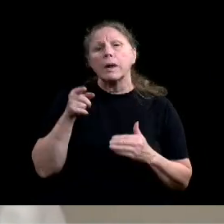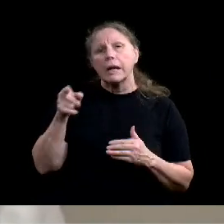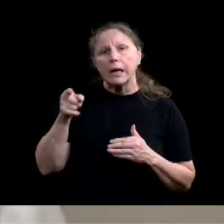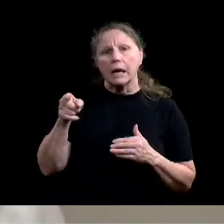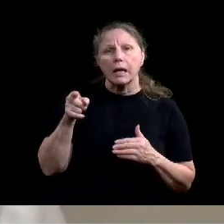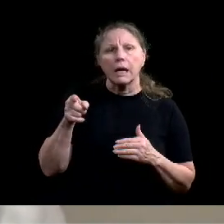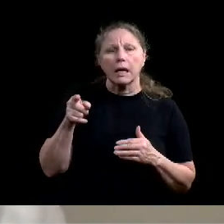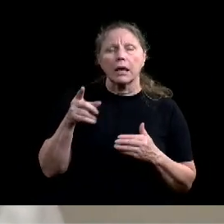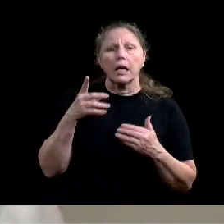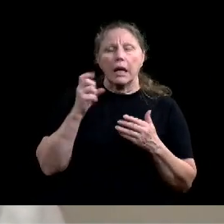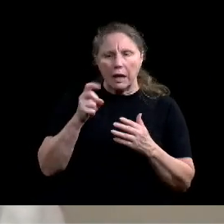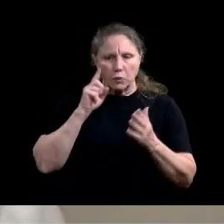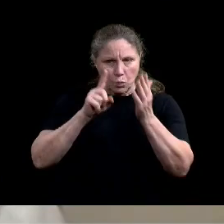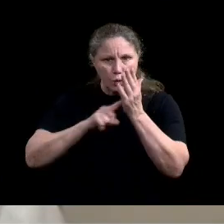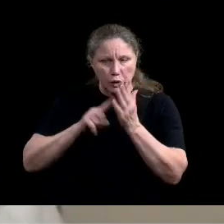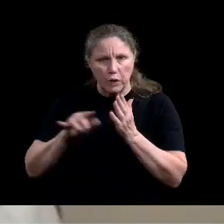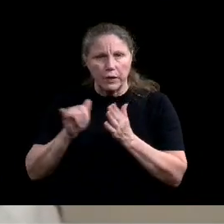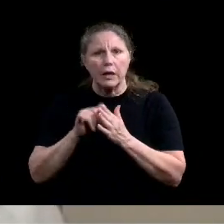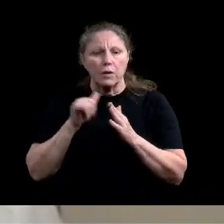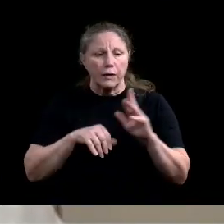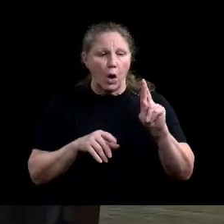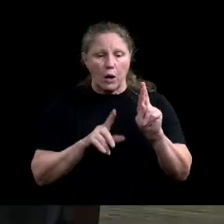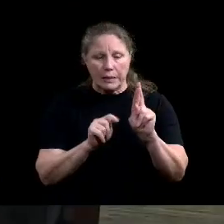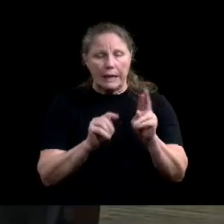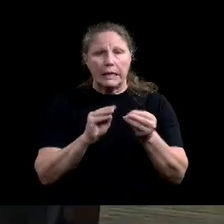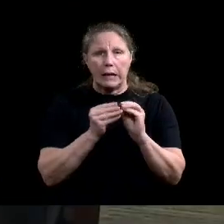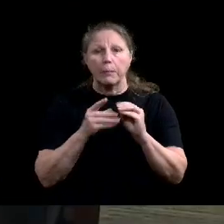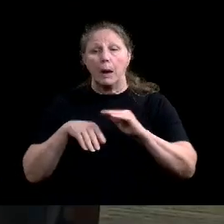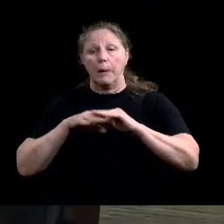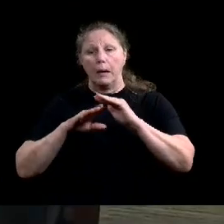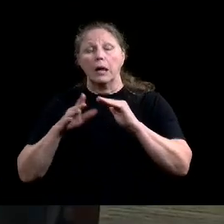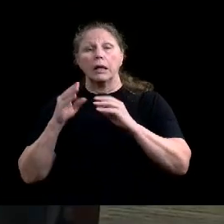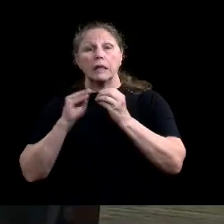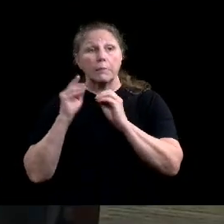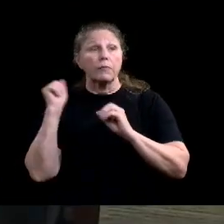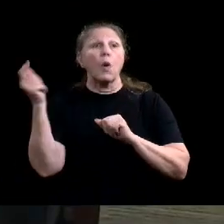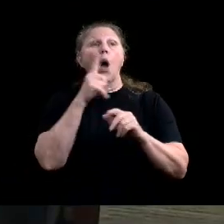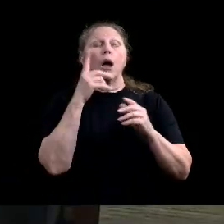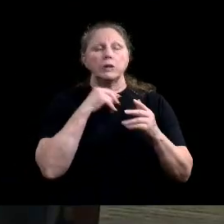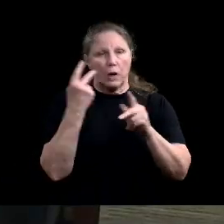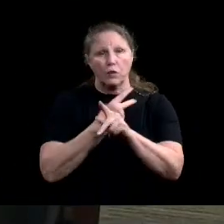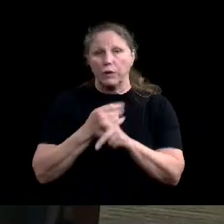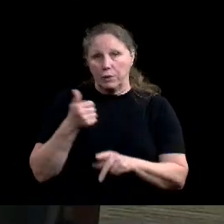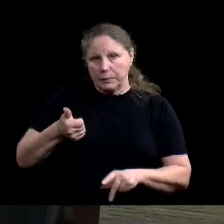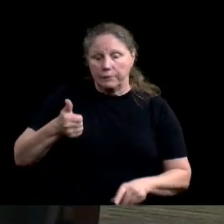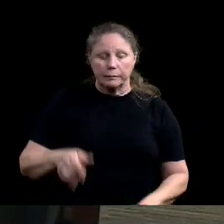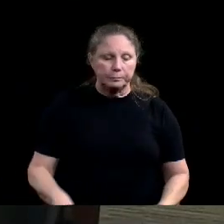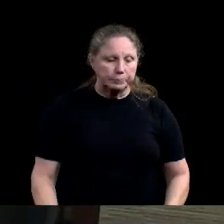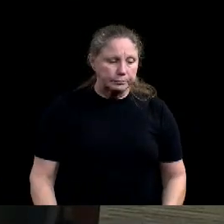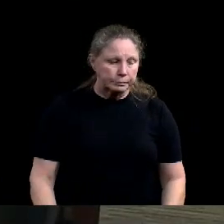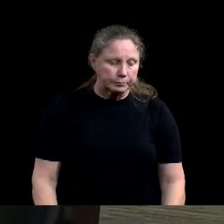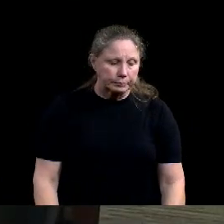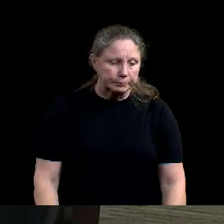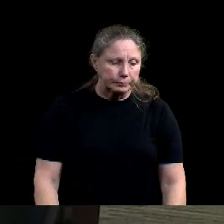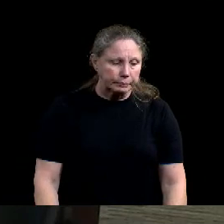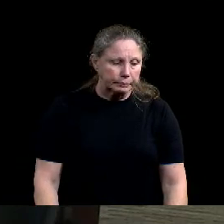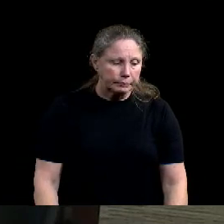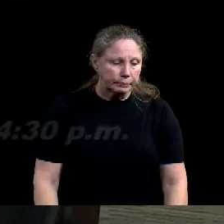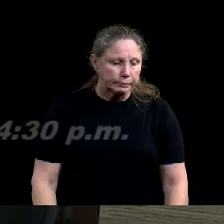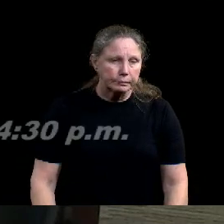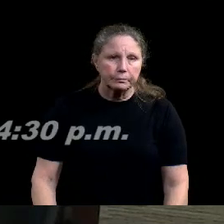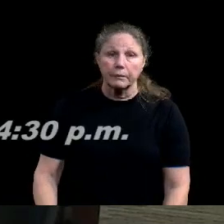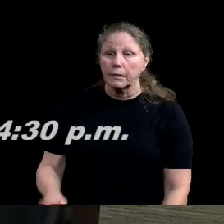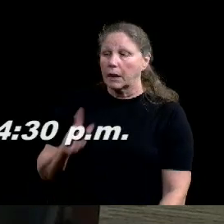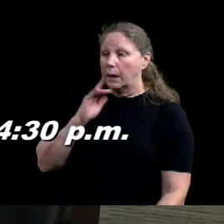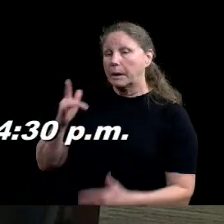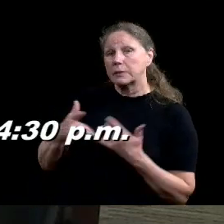reproductive number available for all the states. Okay. I know everybody's excited about the potential of opening and starting to be able to